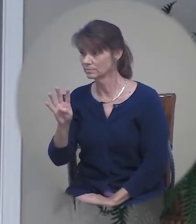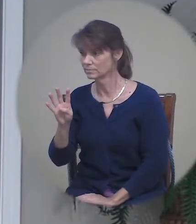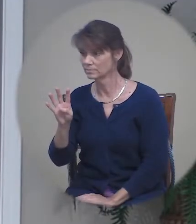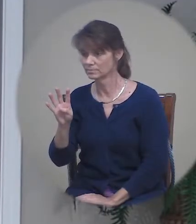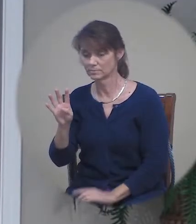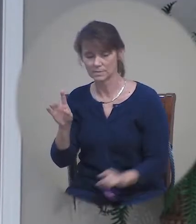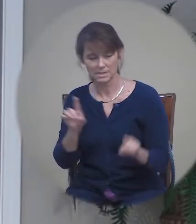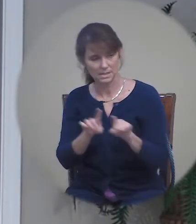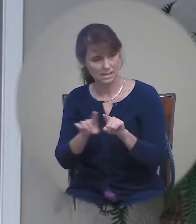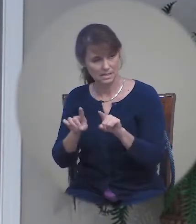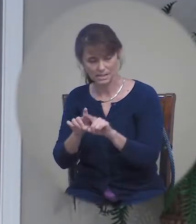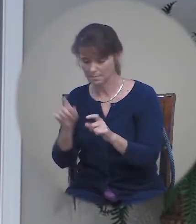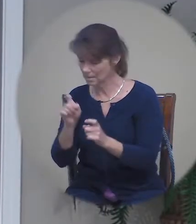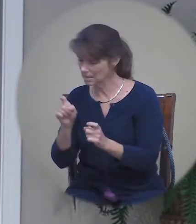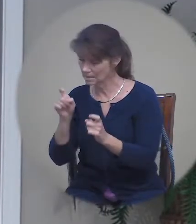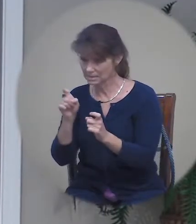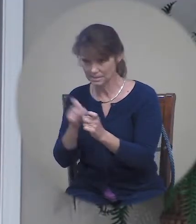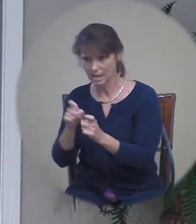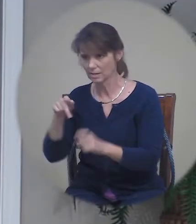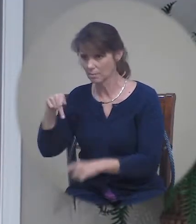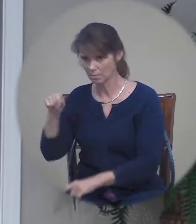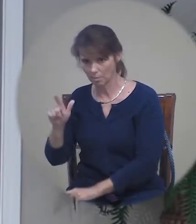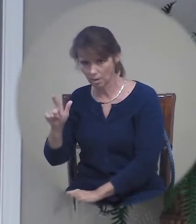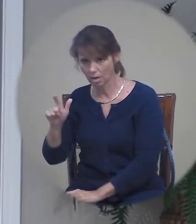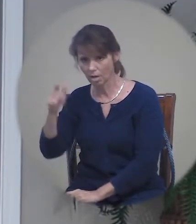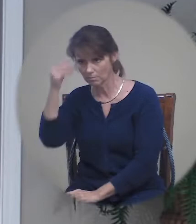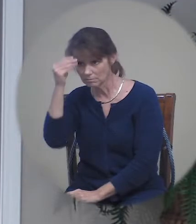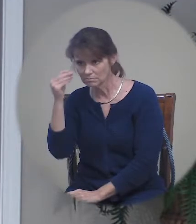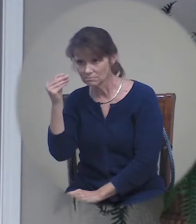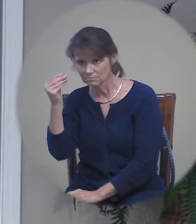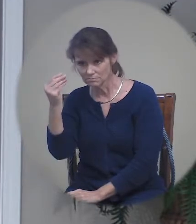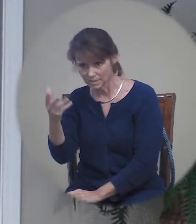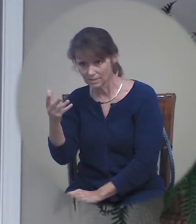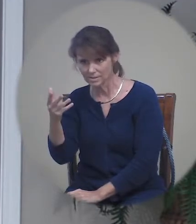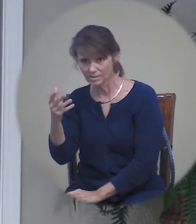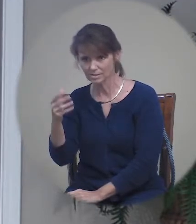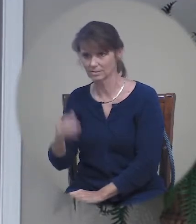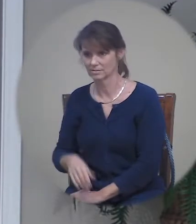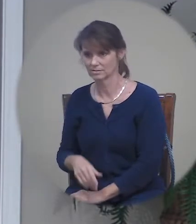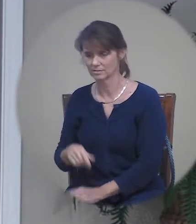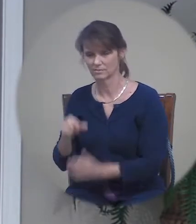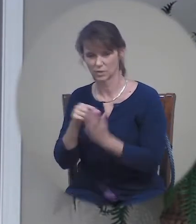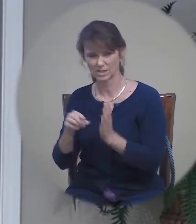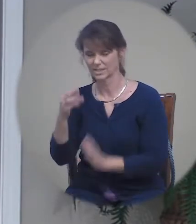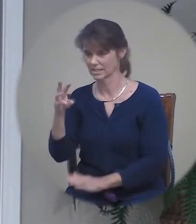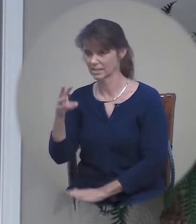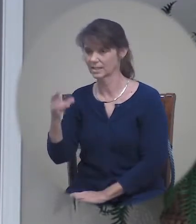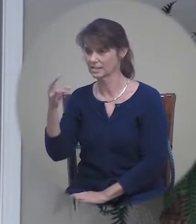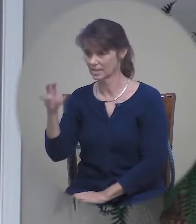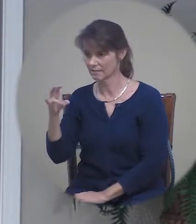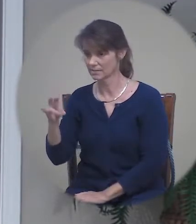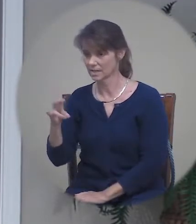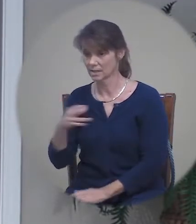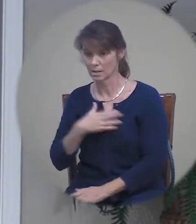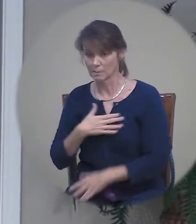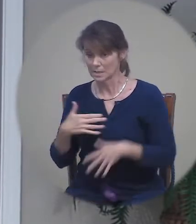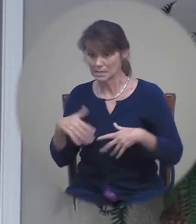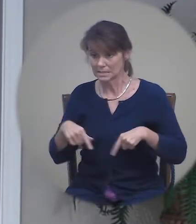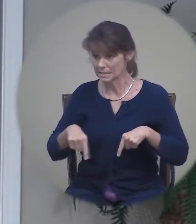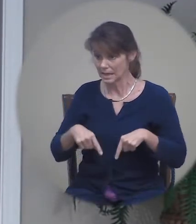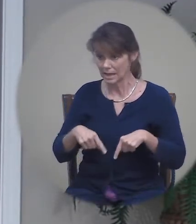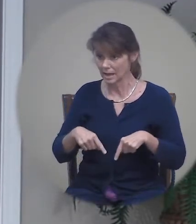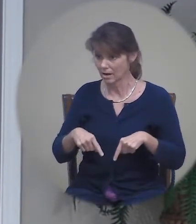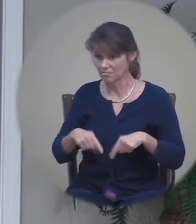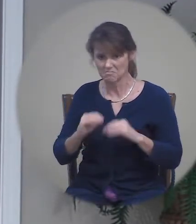isn't that exactly what Paul tells us to do in verses 6 and 7? Be anxious for nothing, but